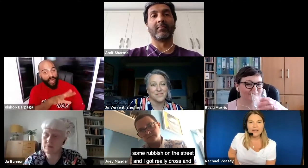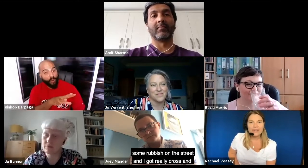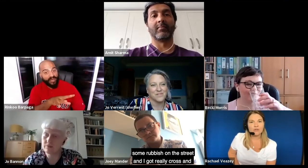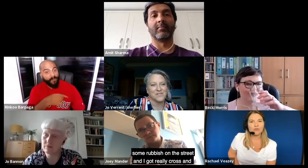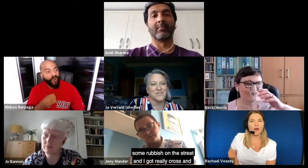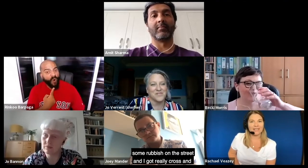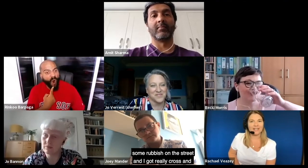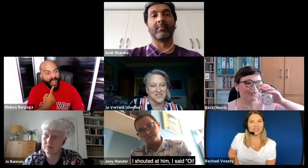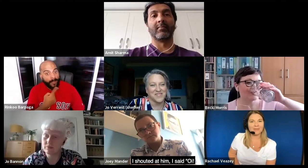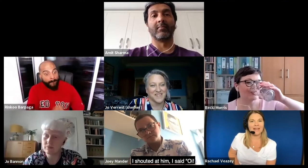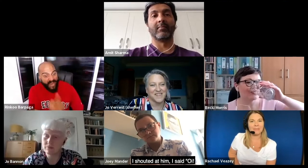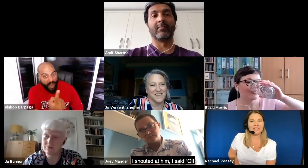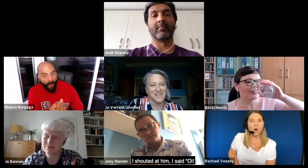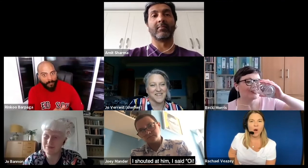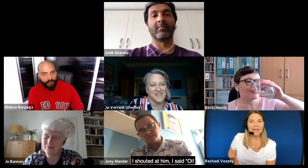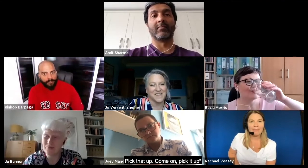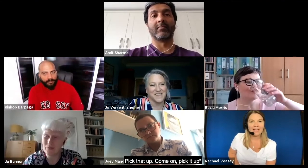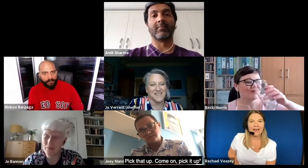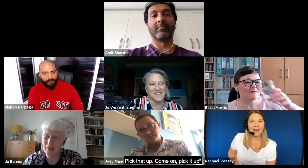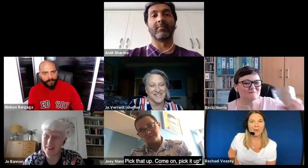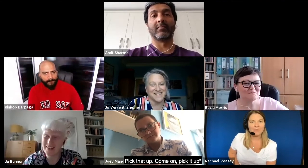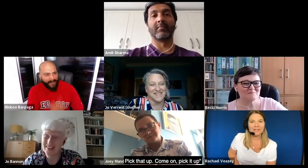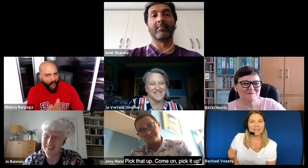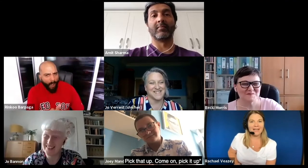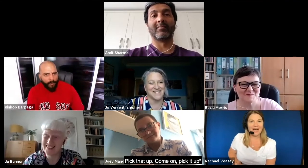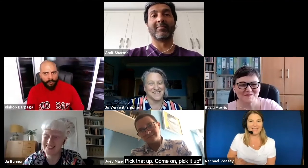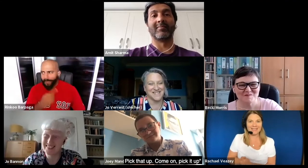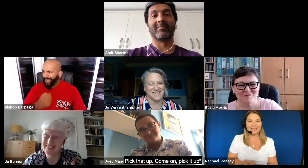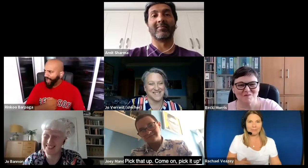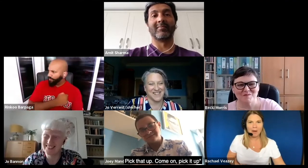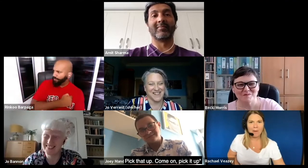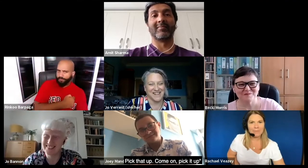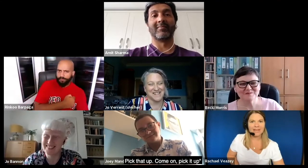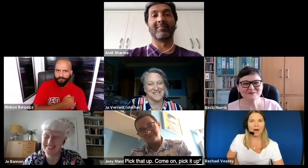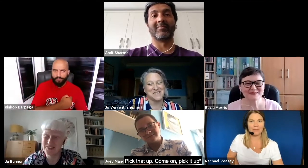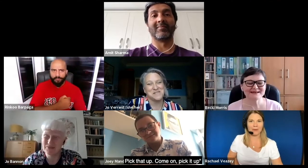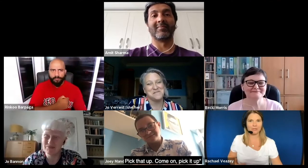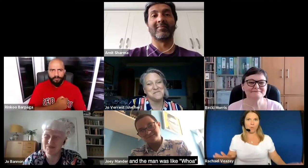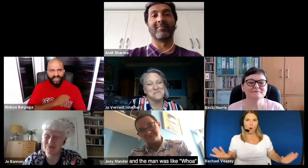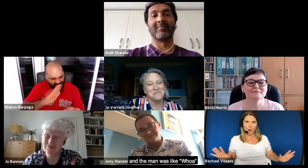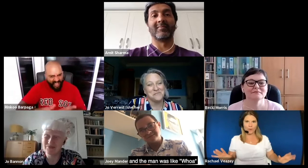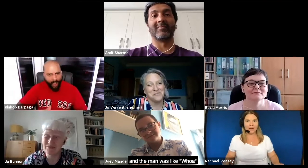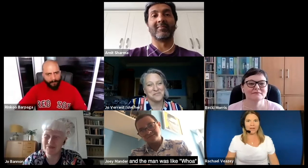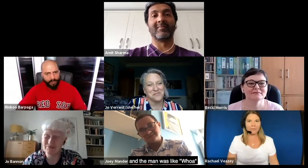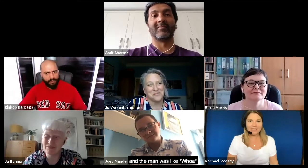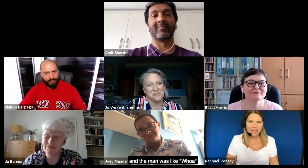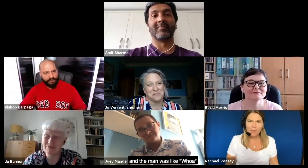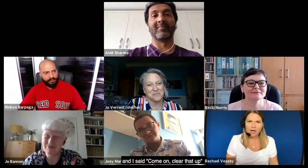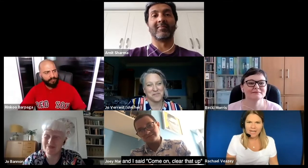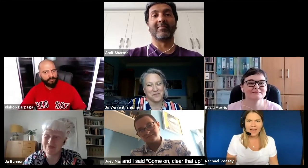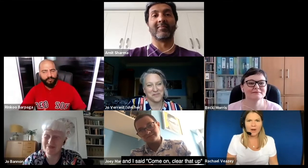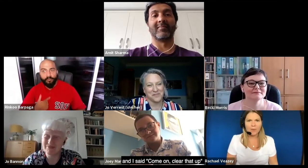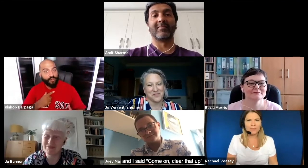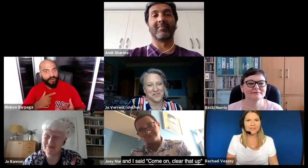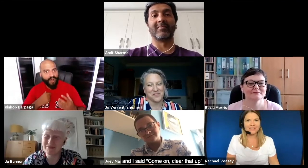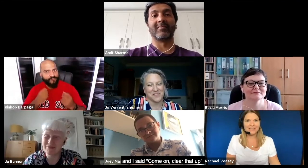got really cross and I shouted at him. I said, oi, pick that up. And I said, come on, pick it up. And the man was like, whoa. But I said, come on,